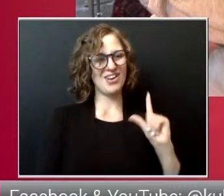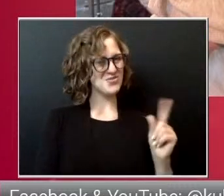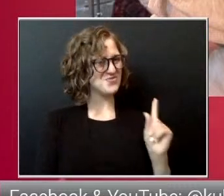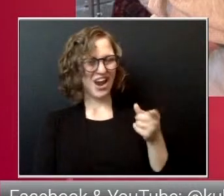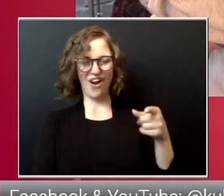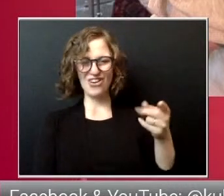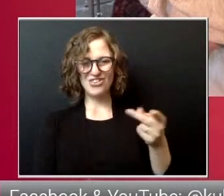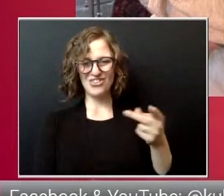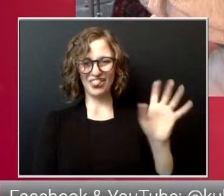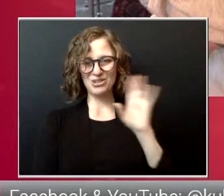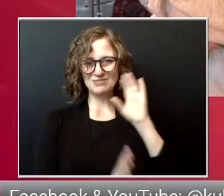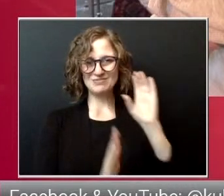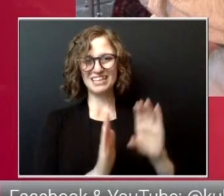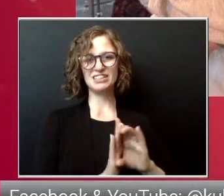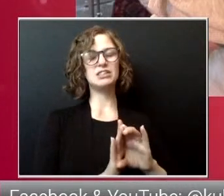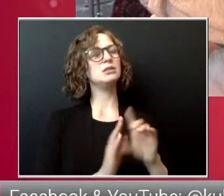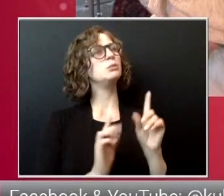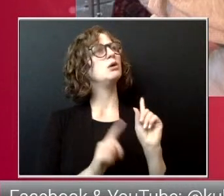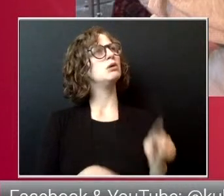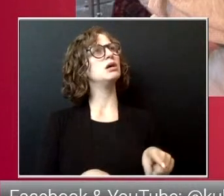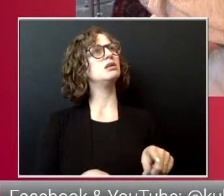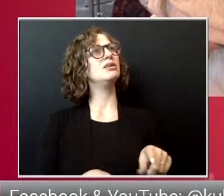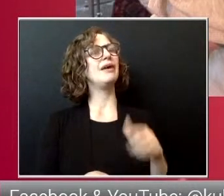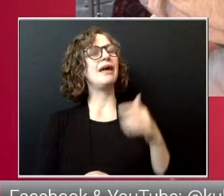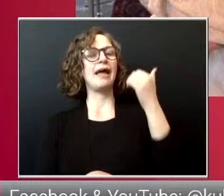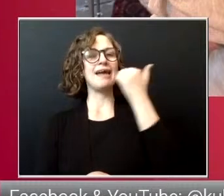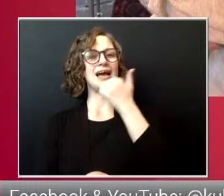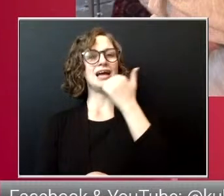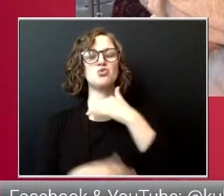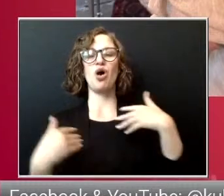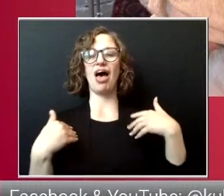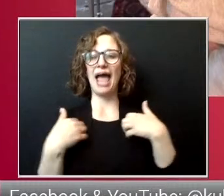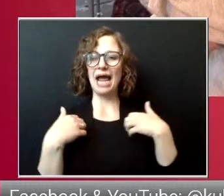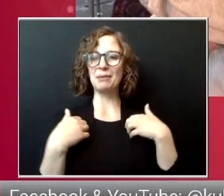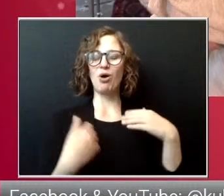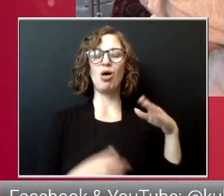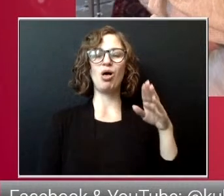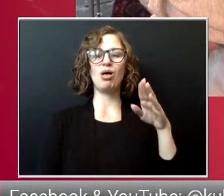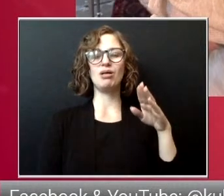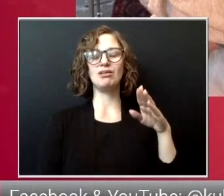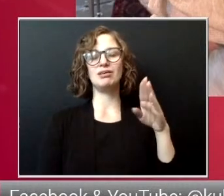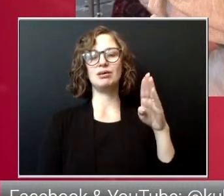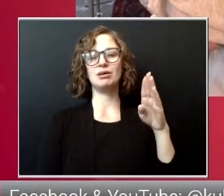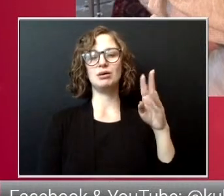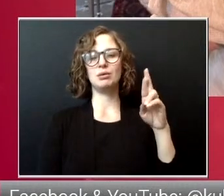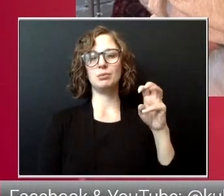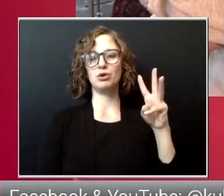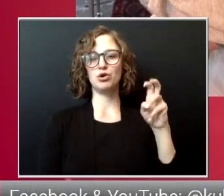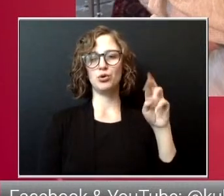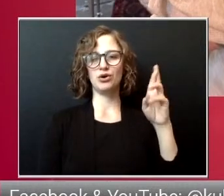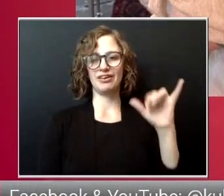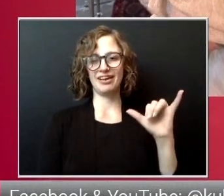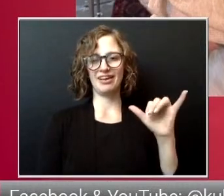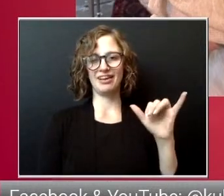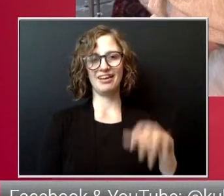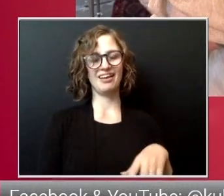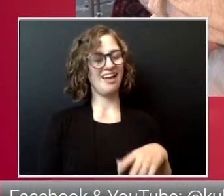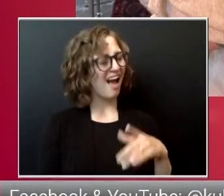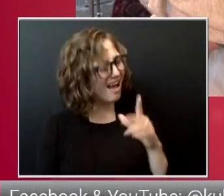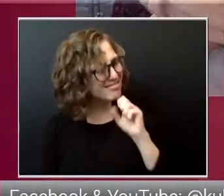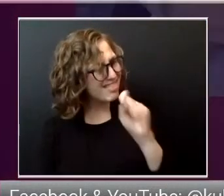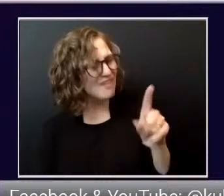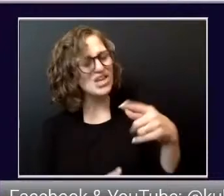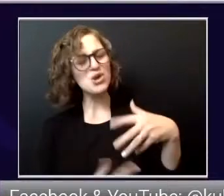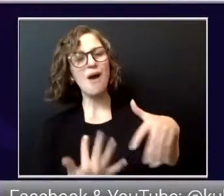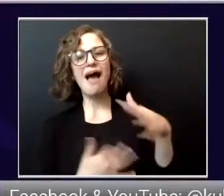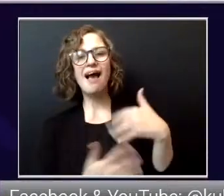went to Casual Animal Brewery. I love that we just chased him around the whole time. So that's amazing. One of our meetups,